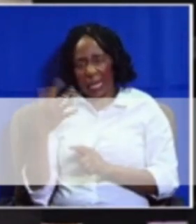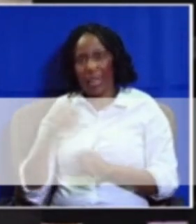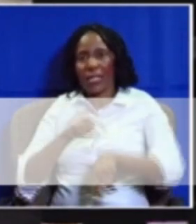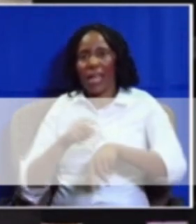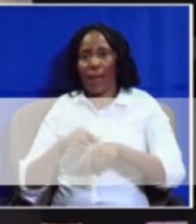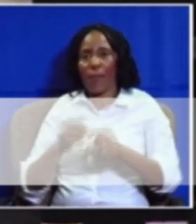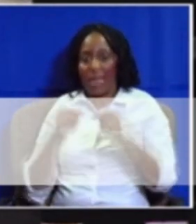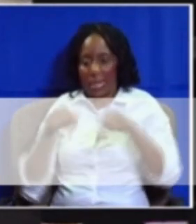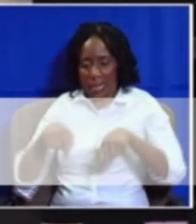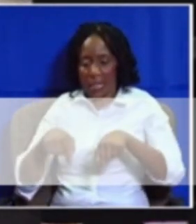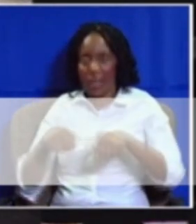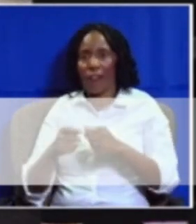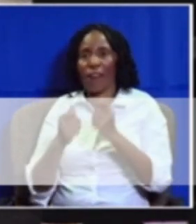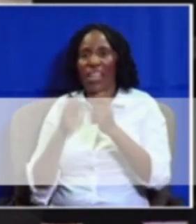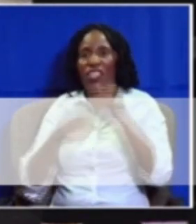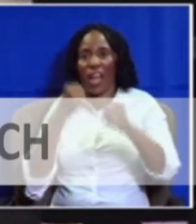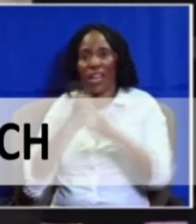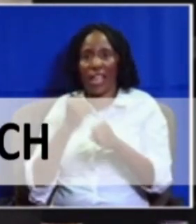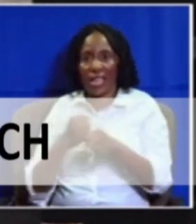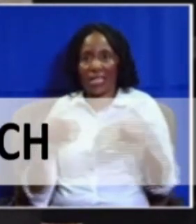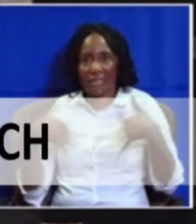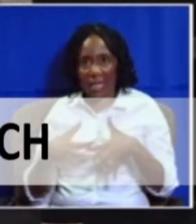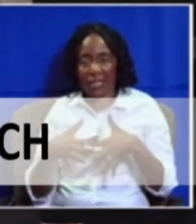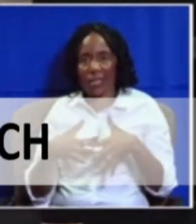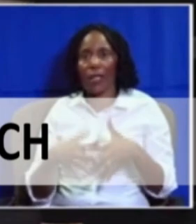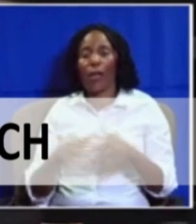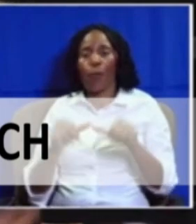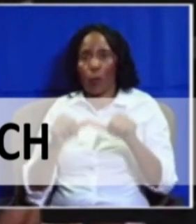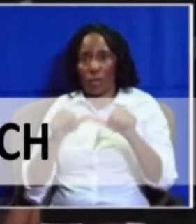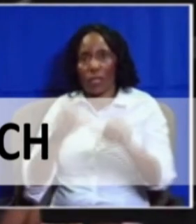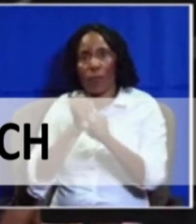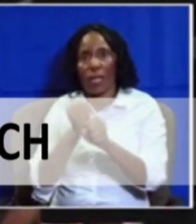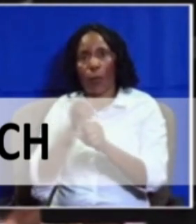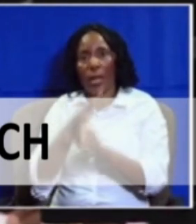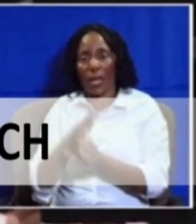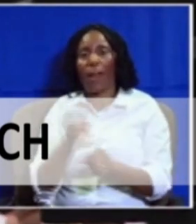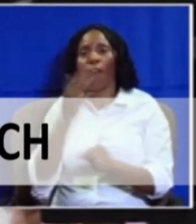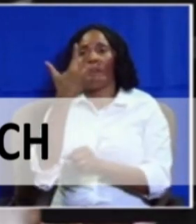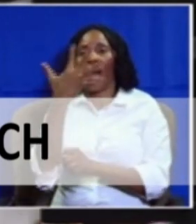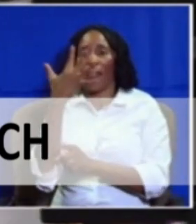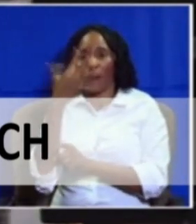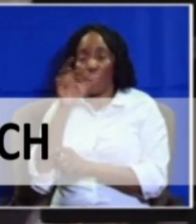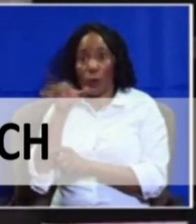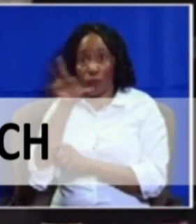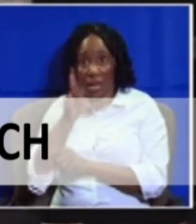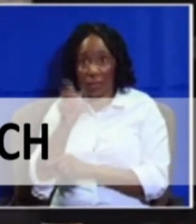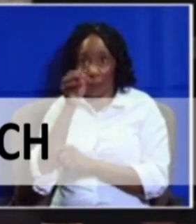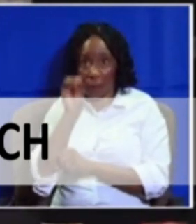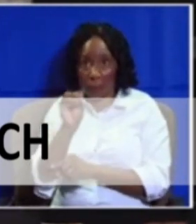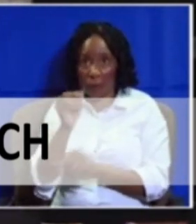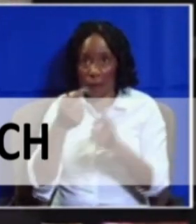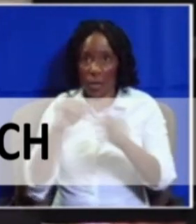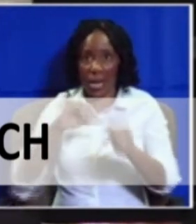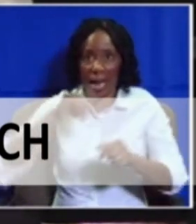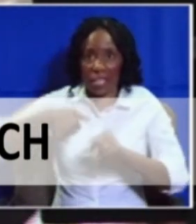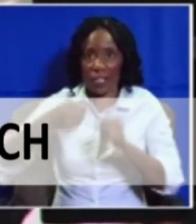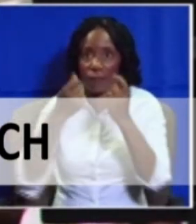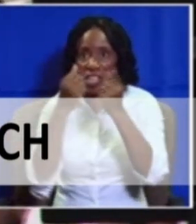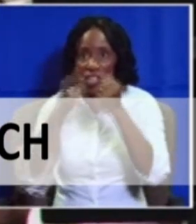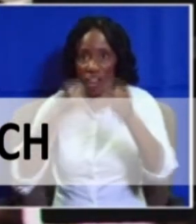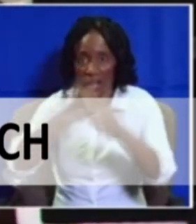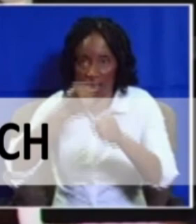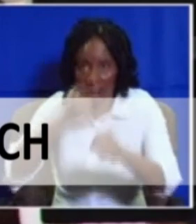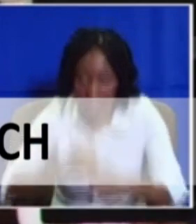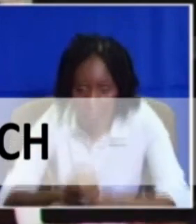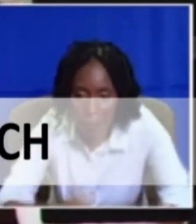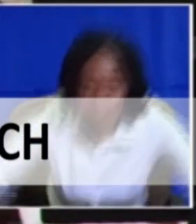year, we'll make progress, and we're making that 5 billion available for the next financial year. We remain committed to controlling